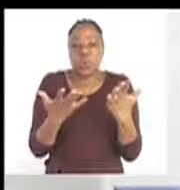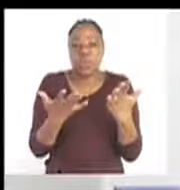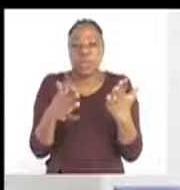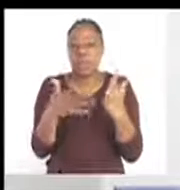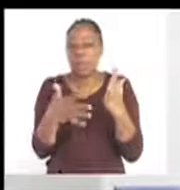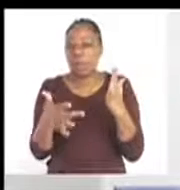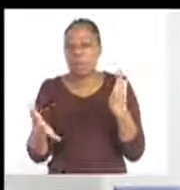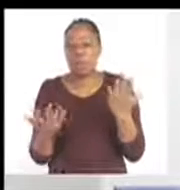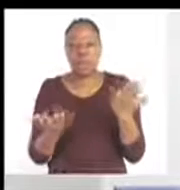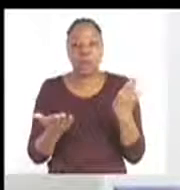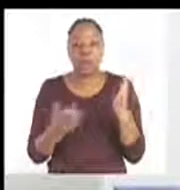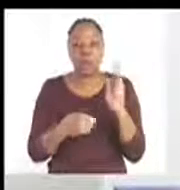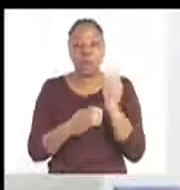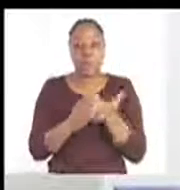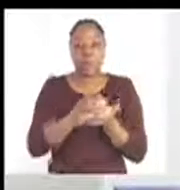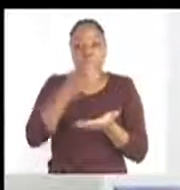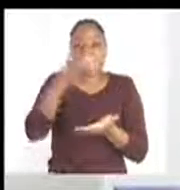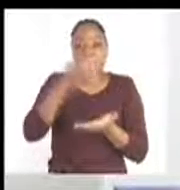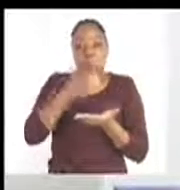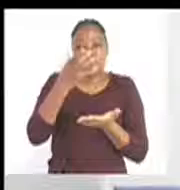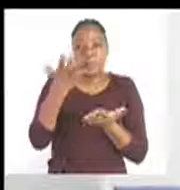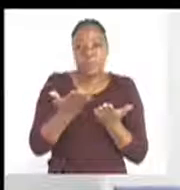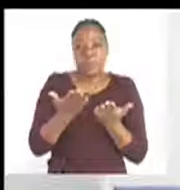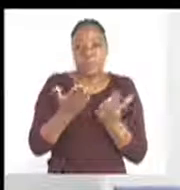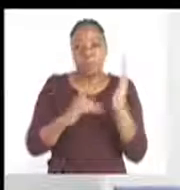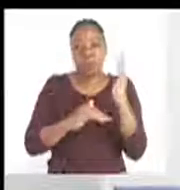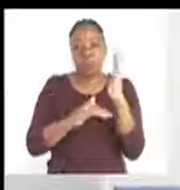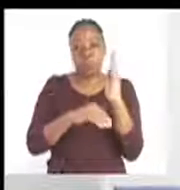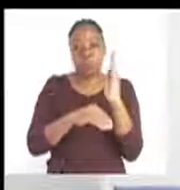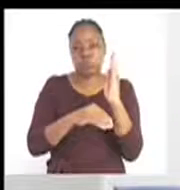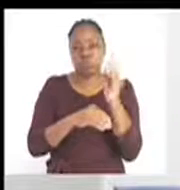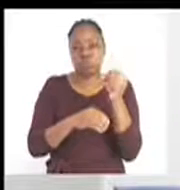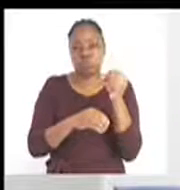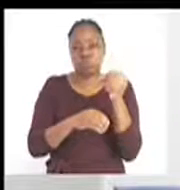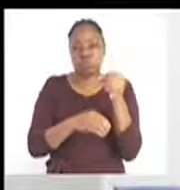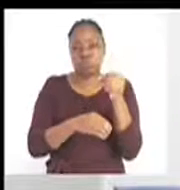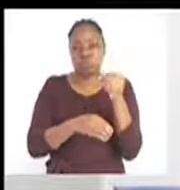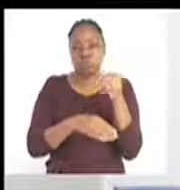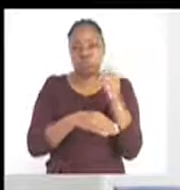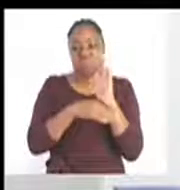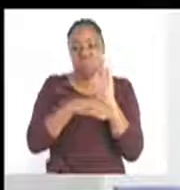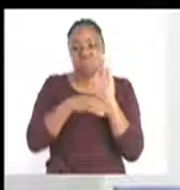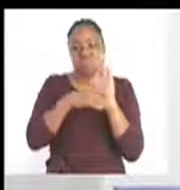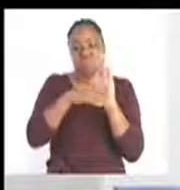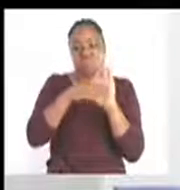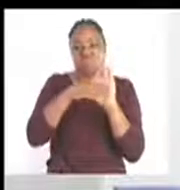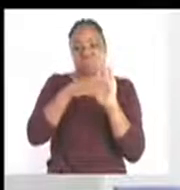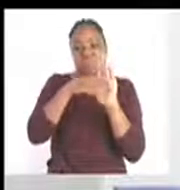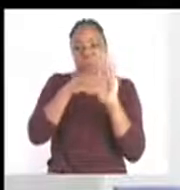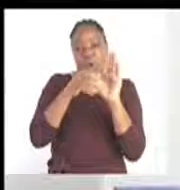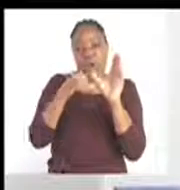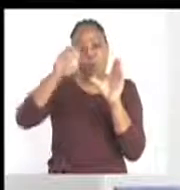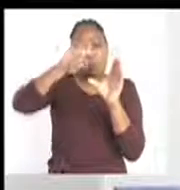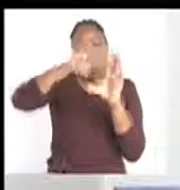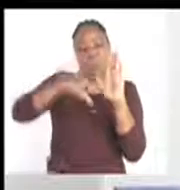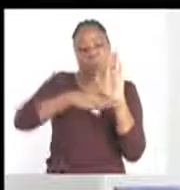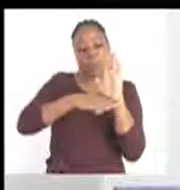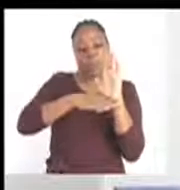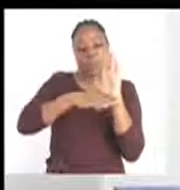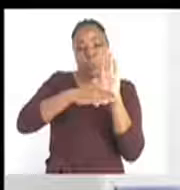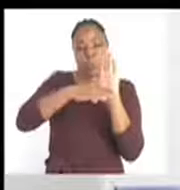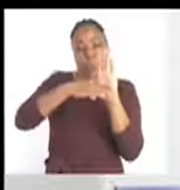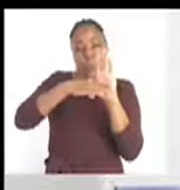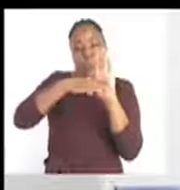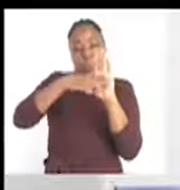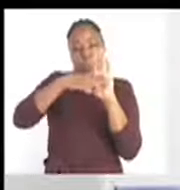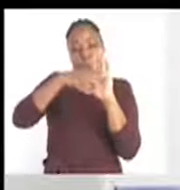to mark where the water comes from. Now, before you mark it, I want you to get down to where the water